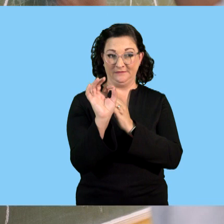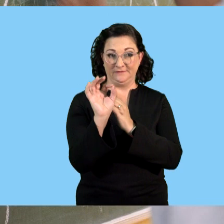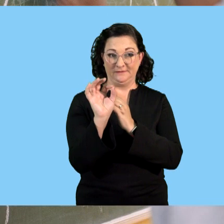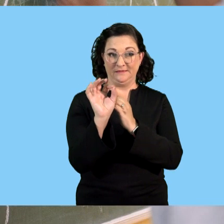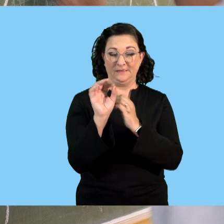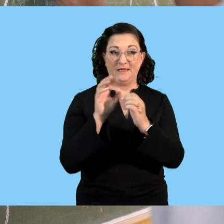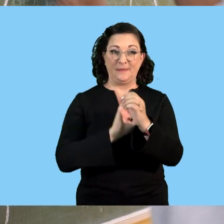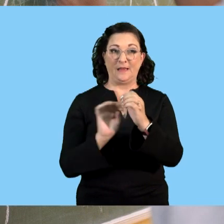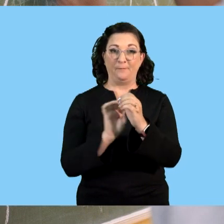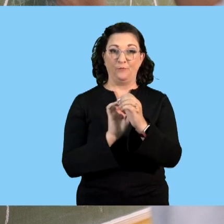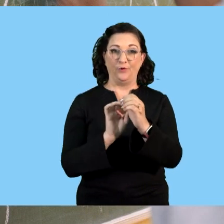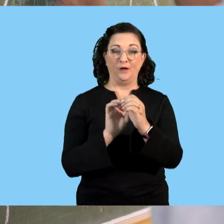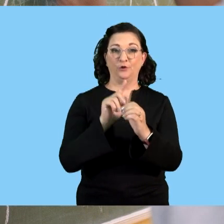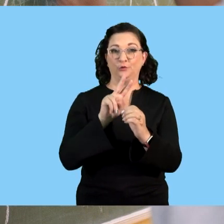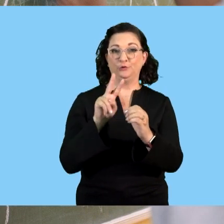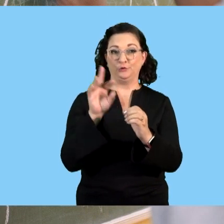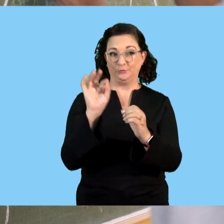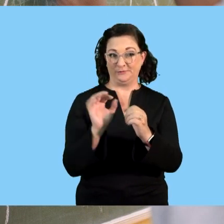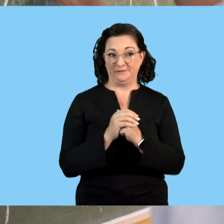22% of temporal lobe,